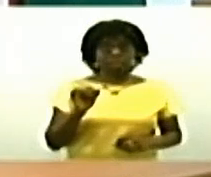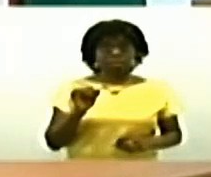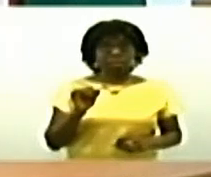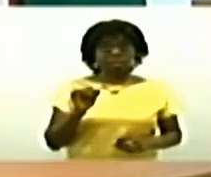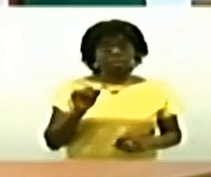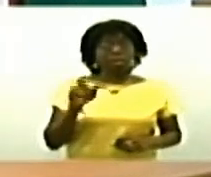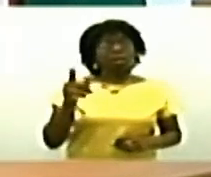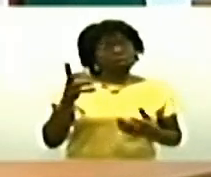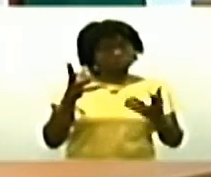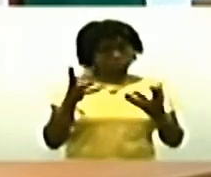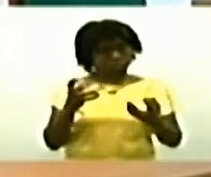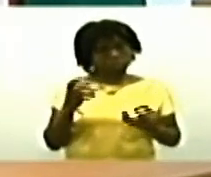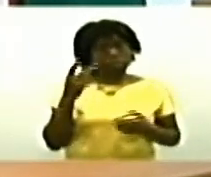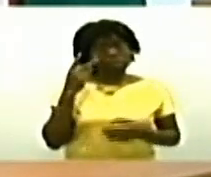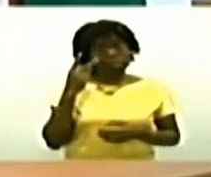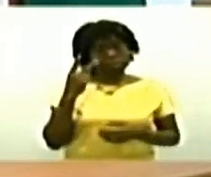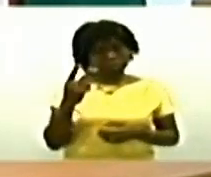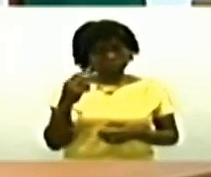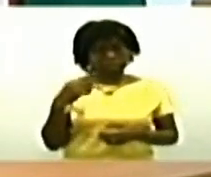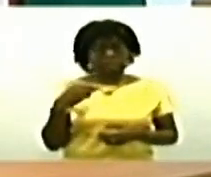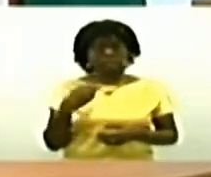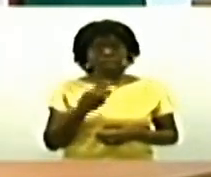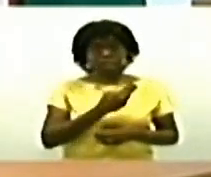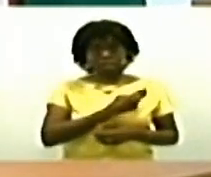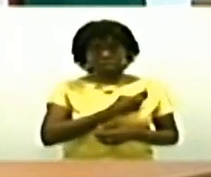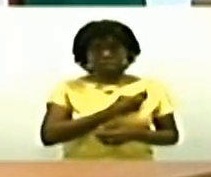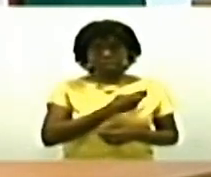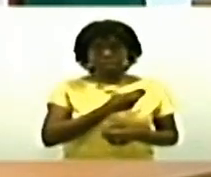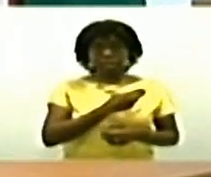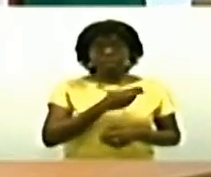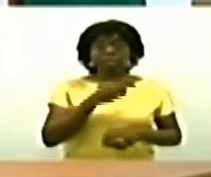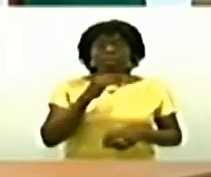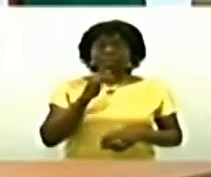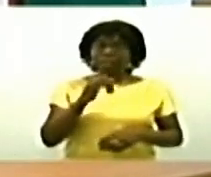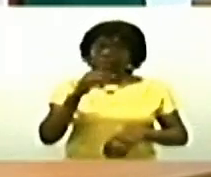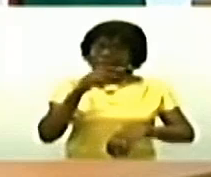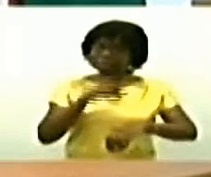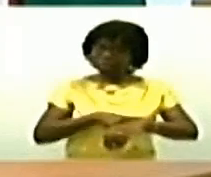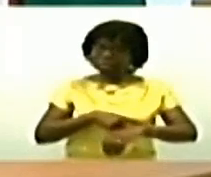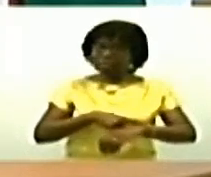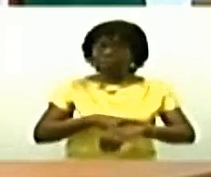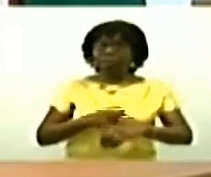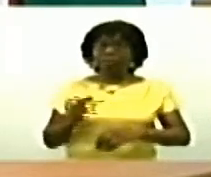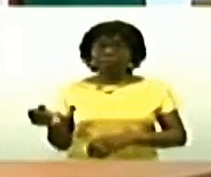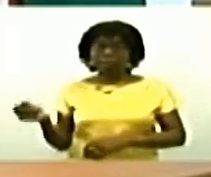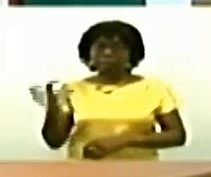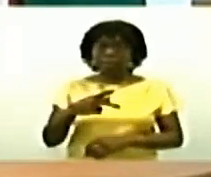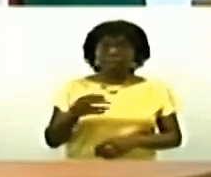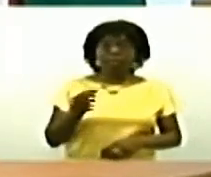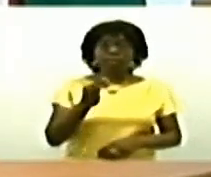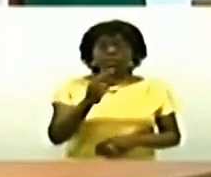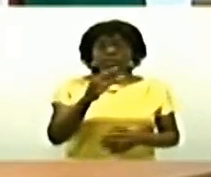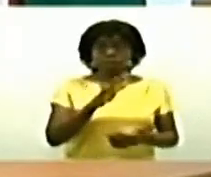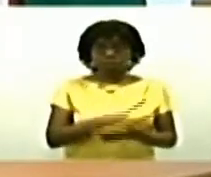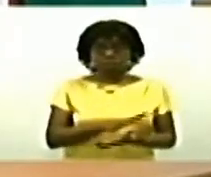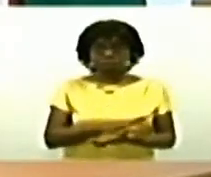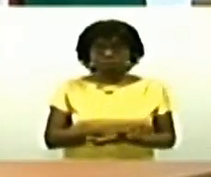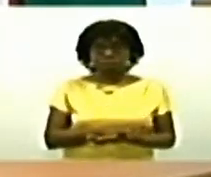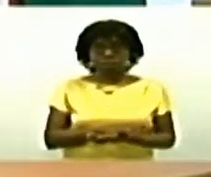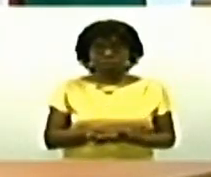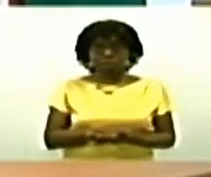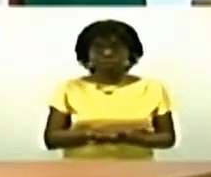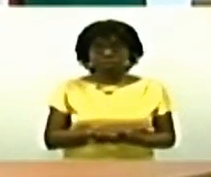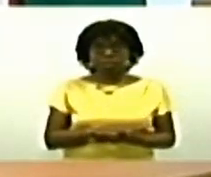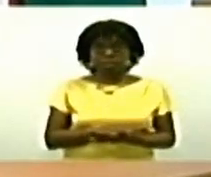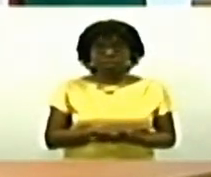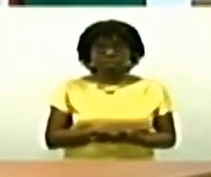I would want to see us, and I've said this before, it is time for us to reestablish the fisheries school. There